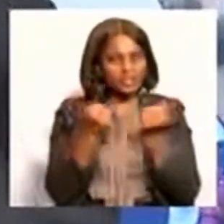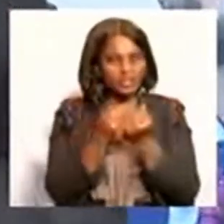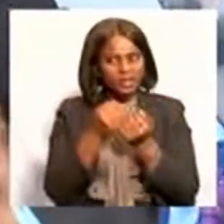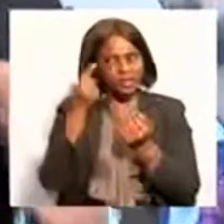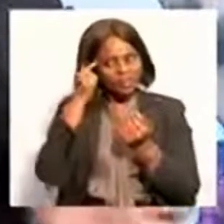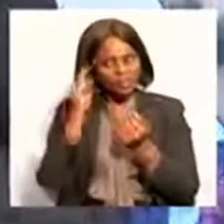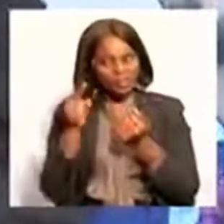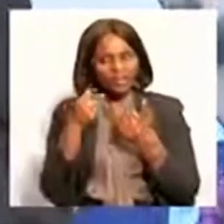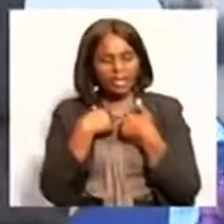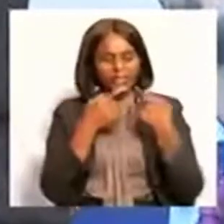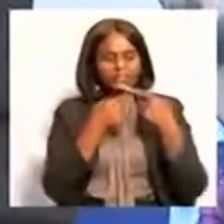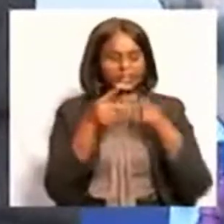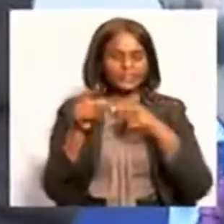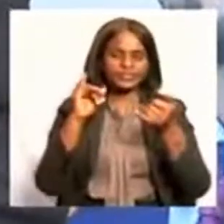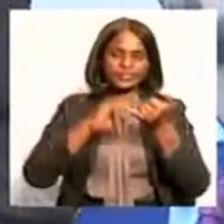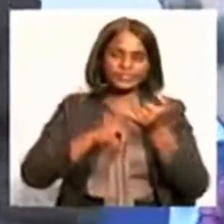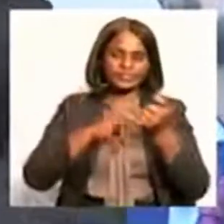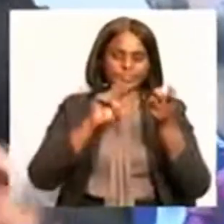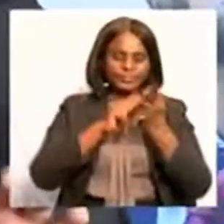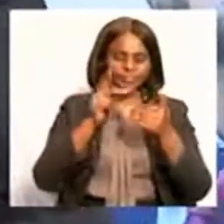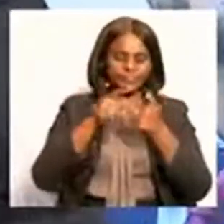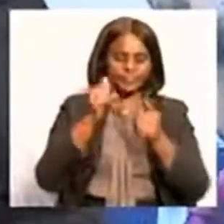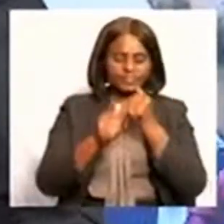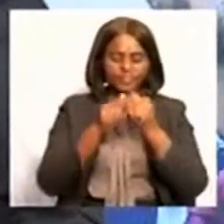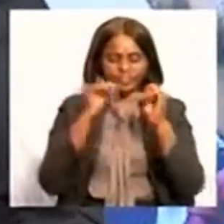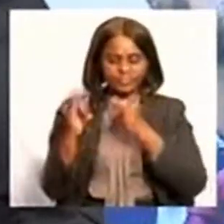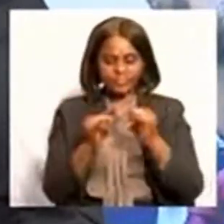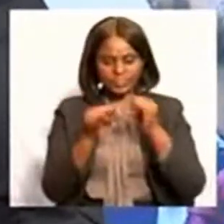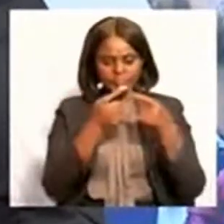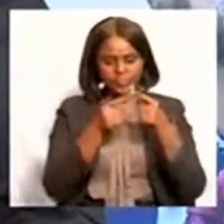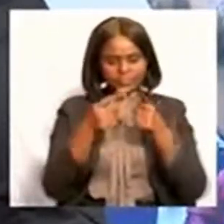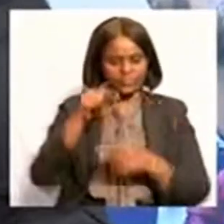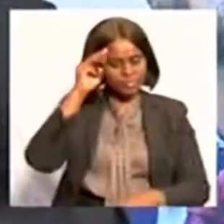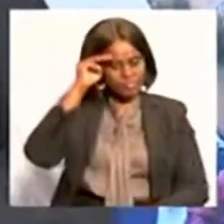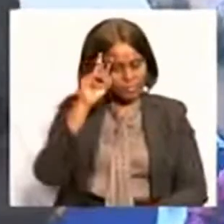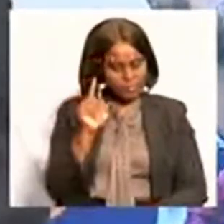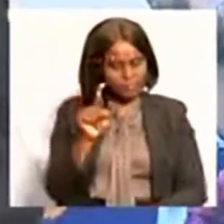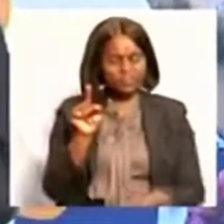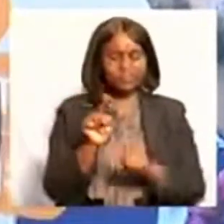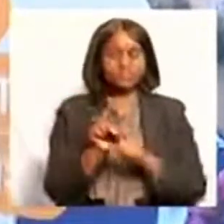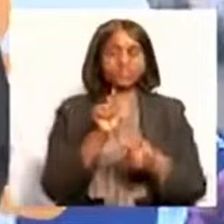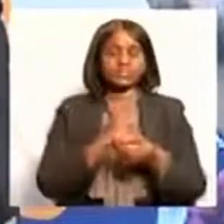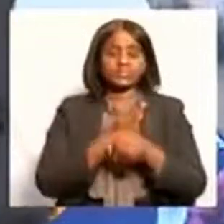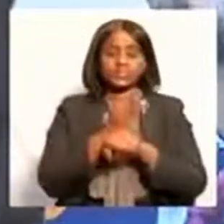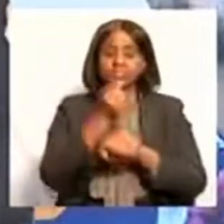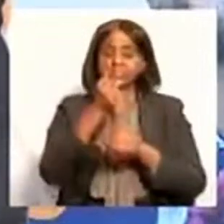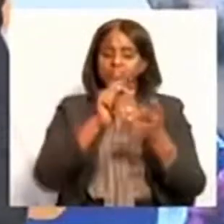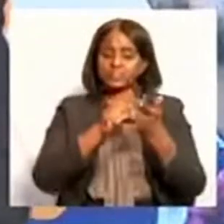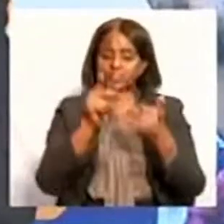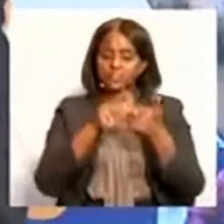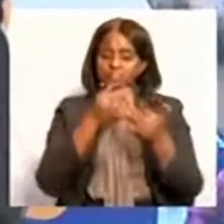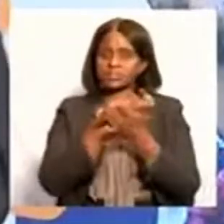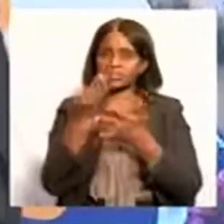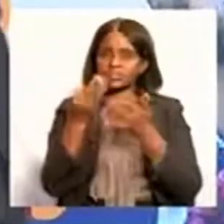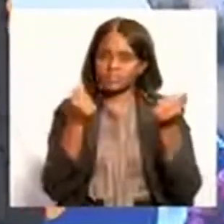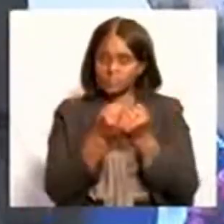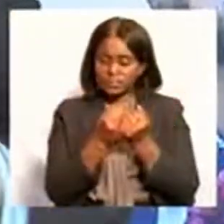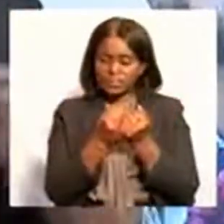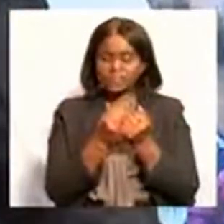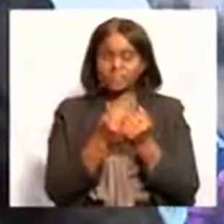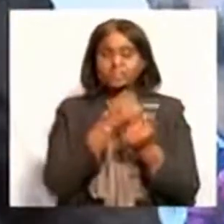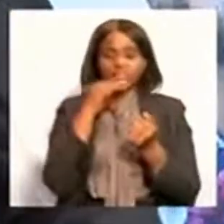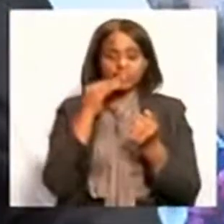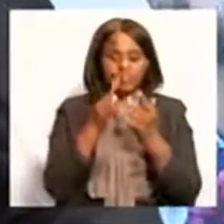will have different social programs which are being implemented by different ministries. So one program is the FISIP program, Farmer Input Support